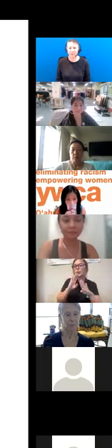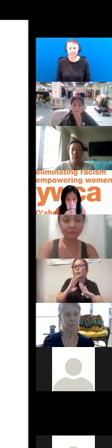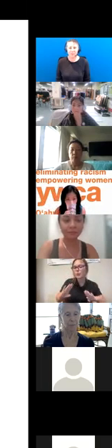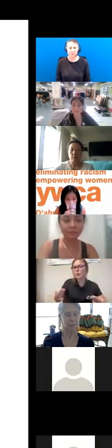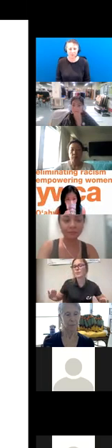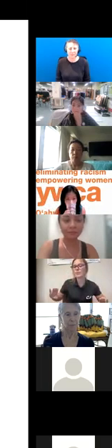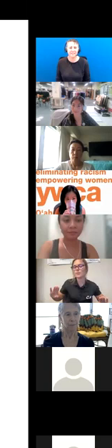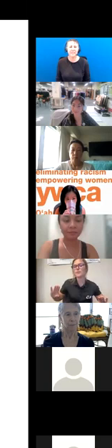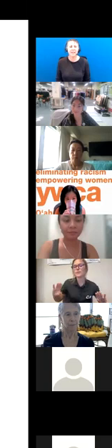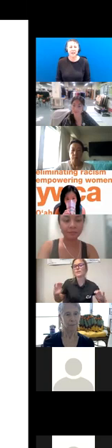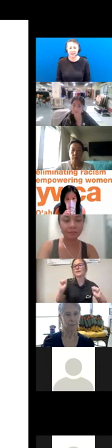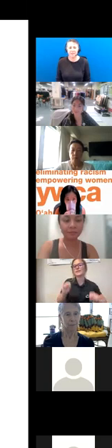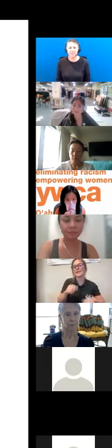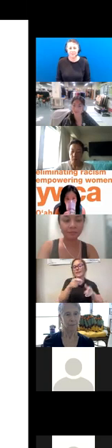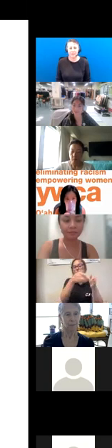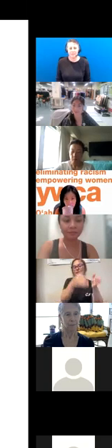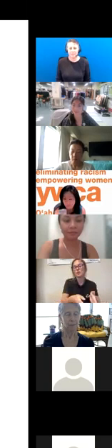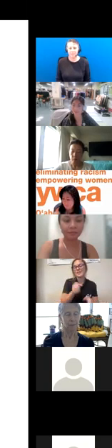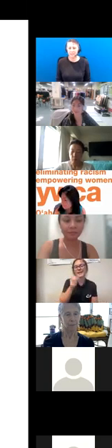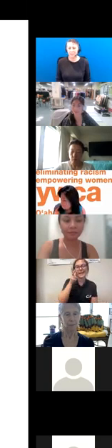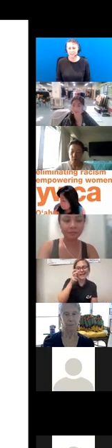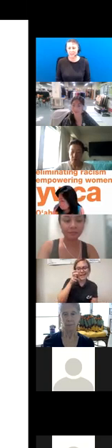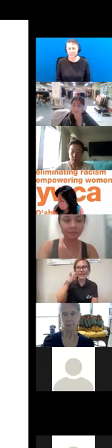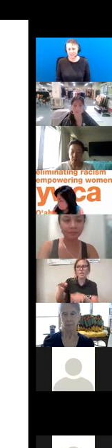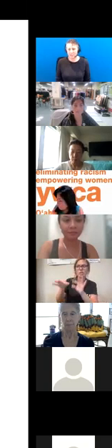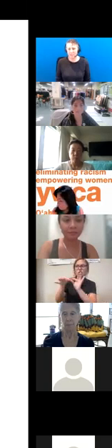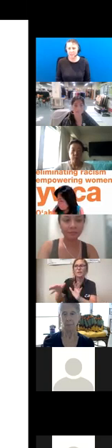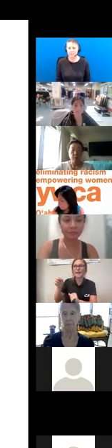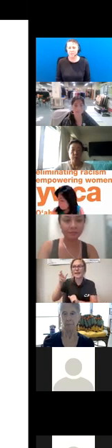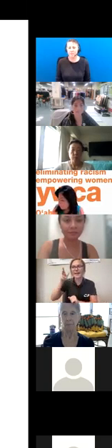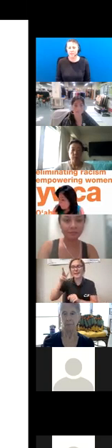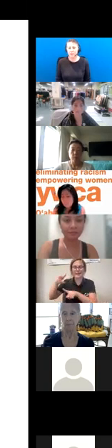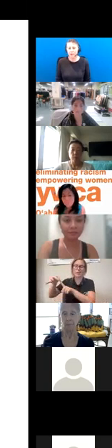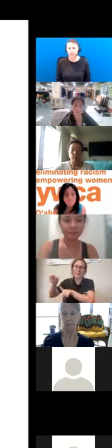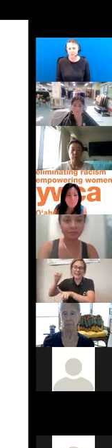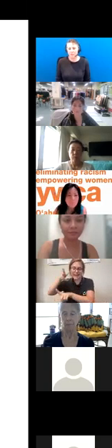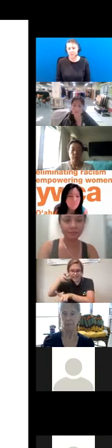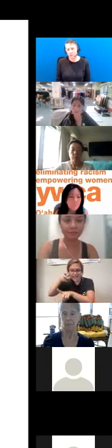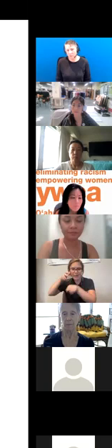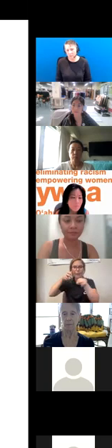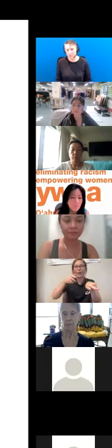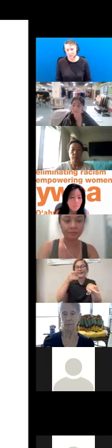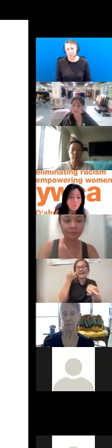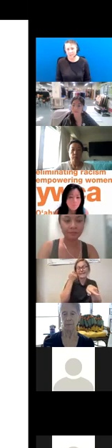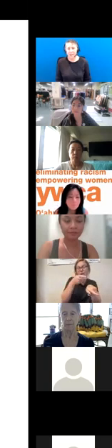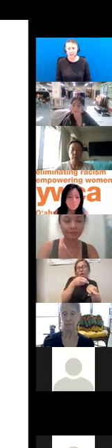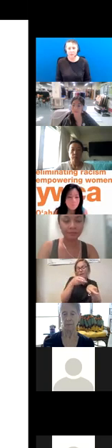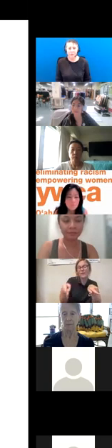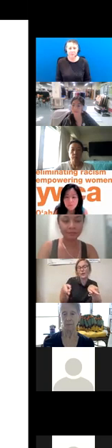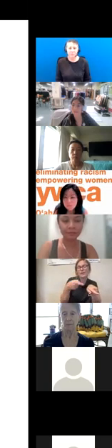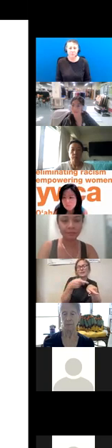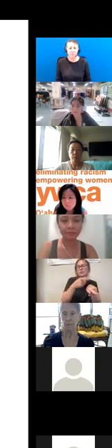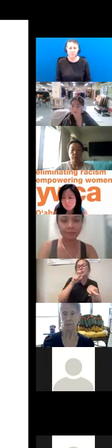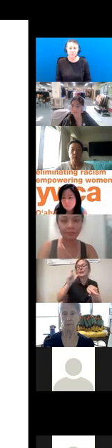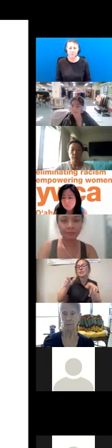So the background noise, make sure that that's kept to a minimum. So that also the interpreter can hear,